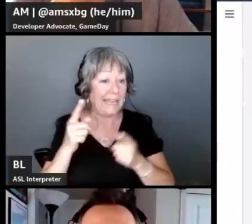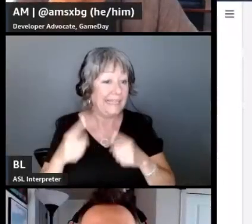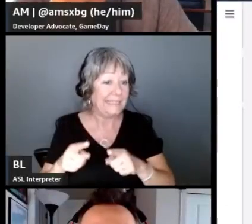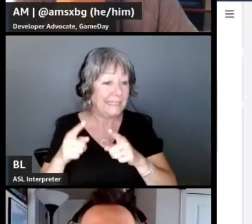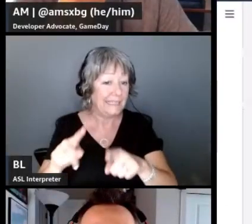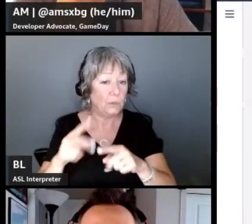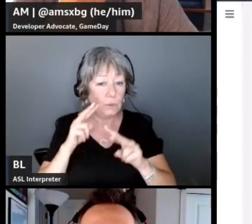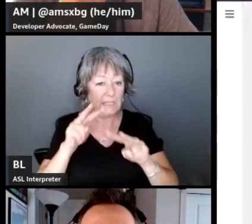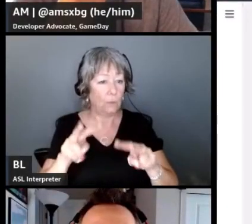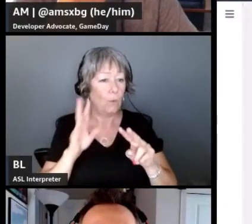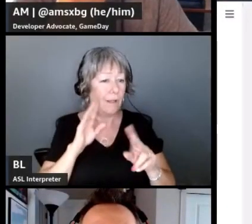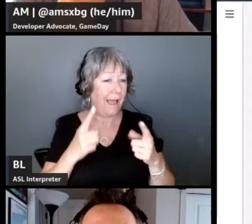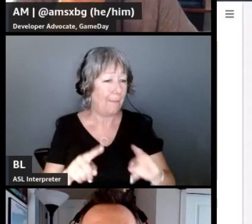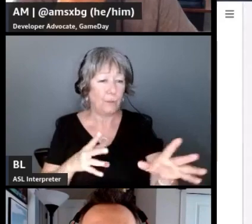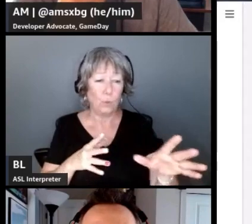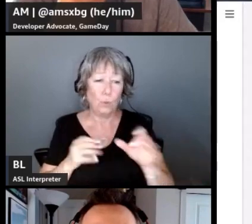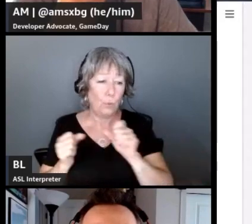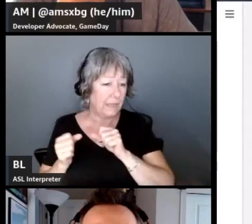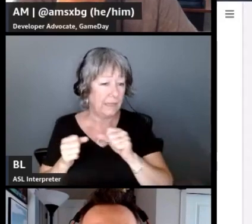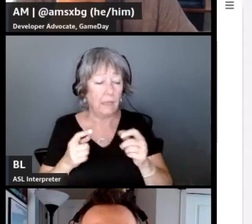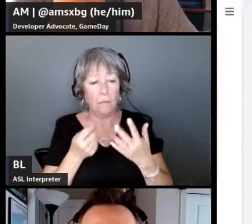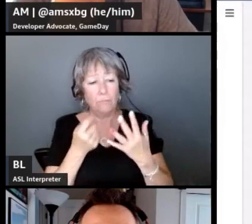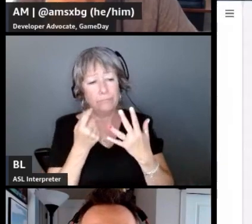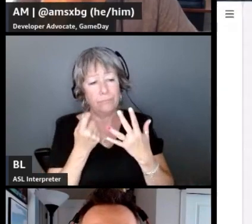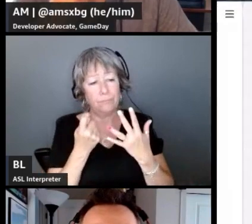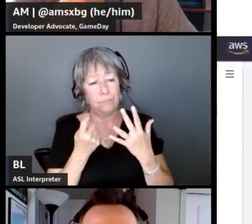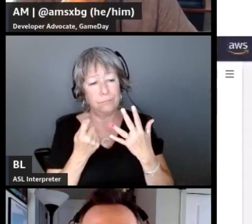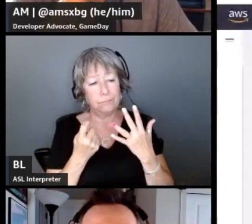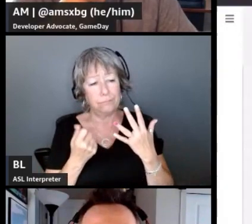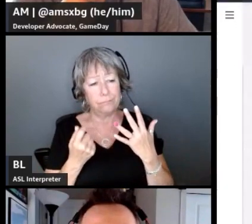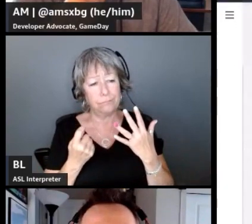happen very quickly, right? Like things will get deleted very quickly.